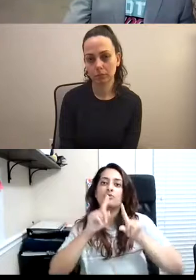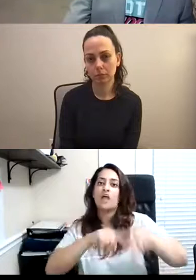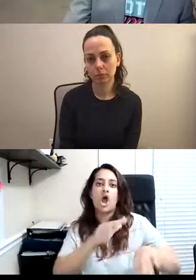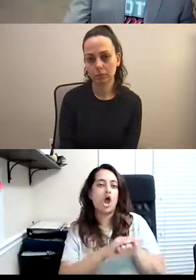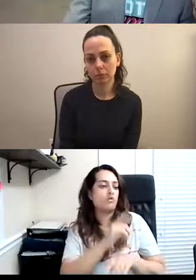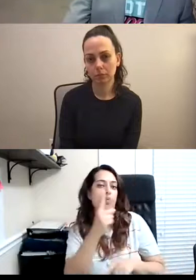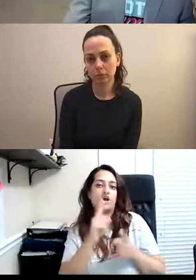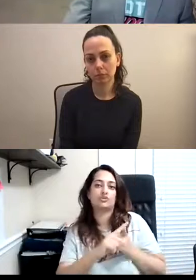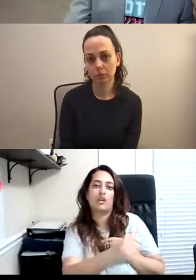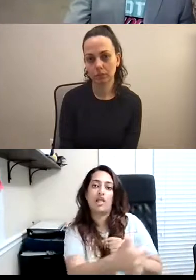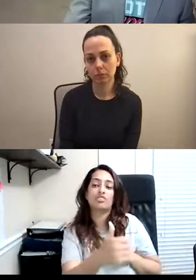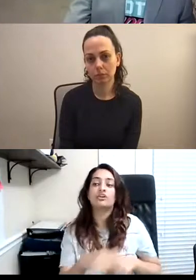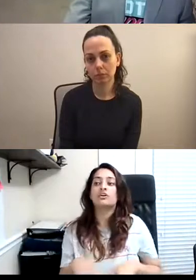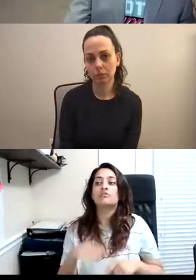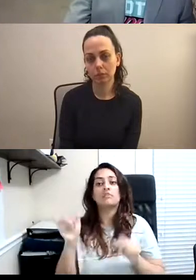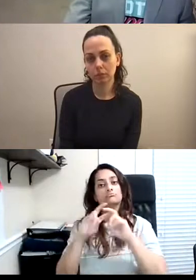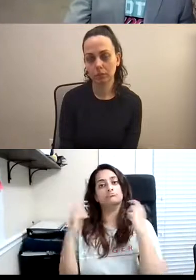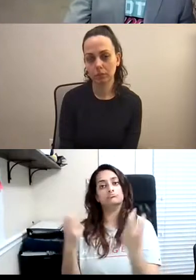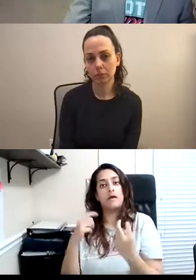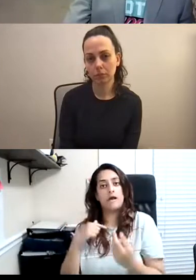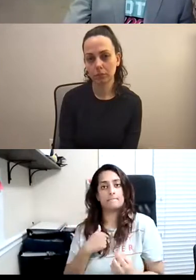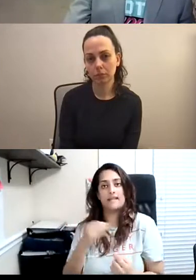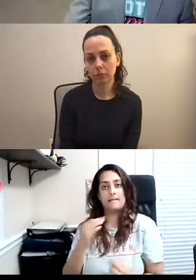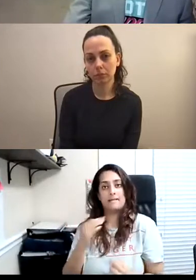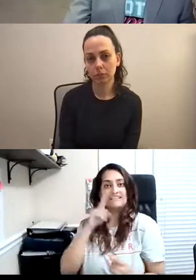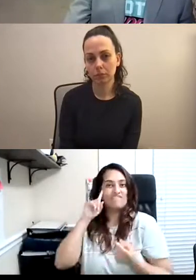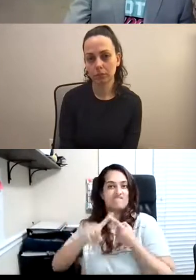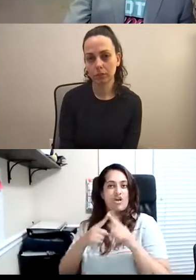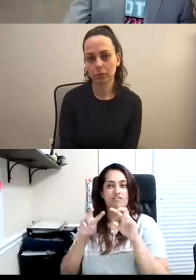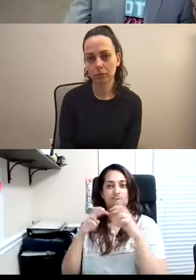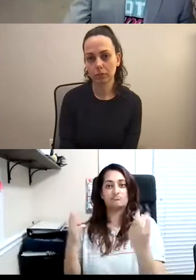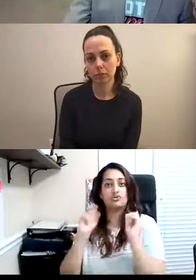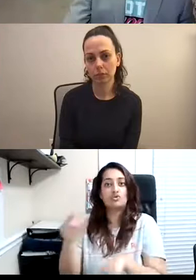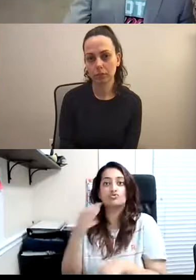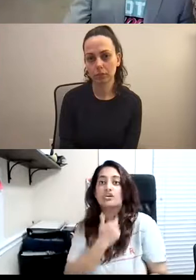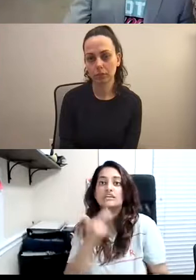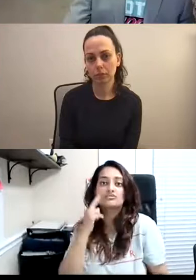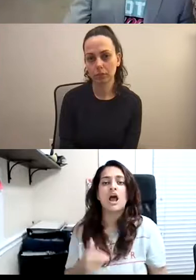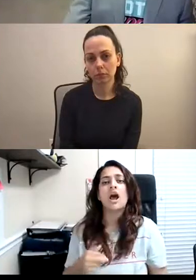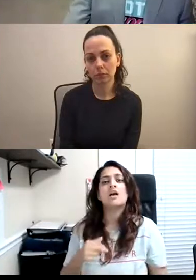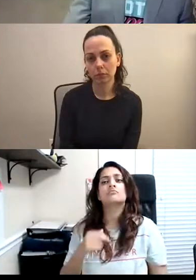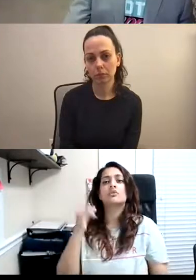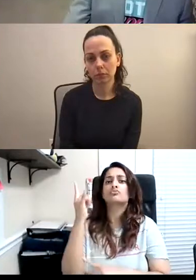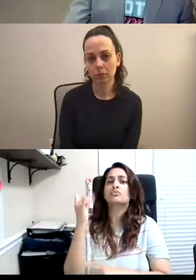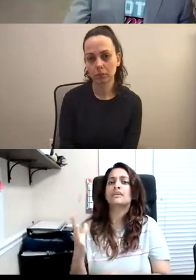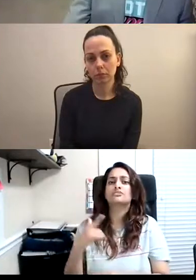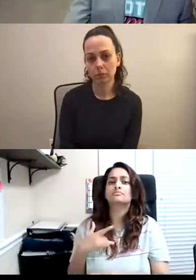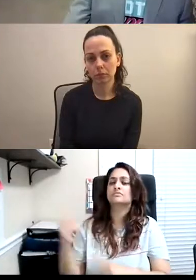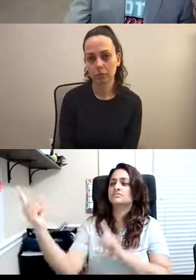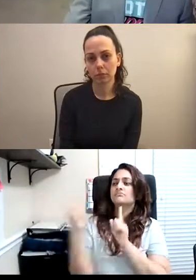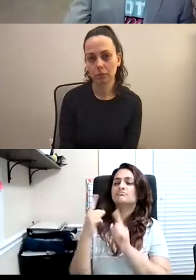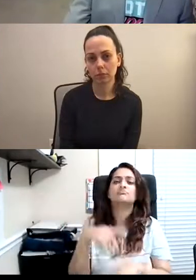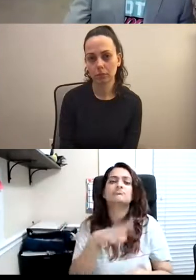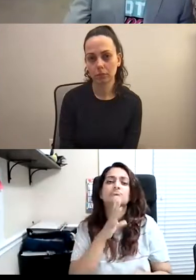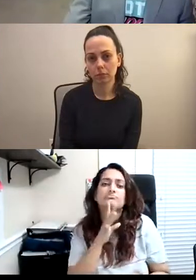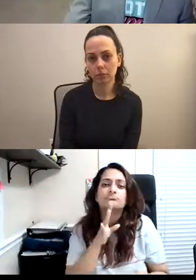very independent also too. So we, as a group of my friends, my deaf friends, we go together,